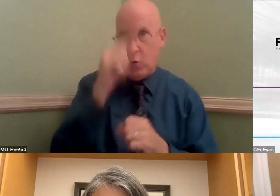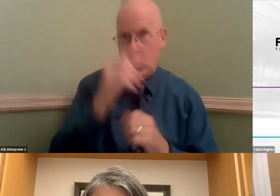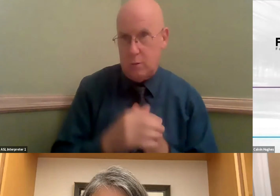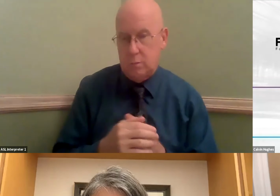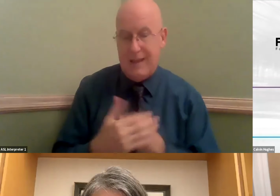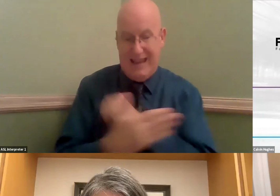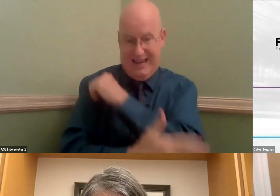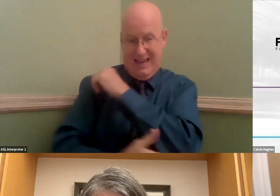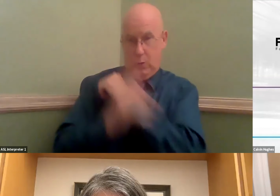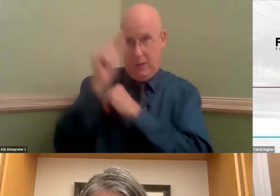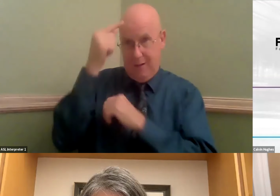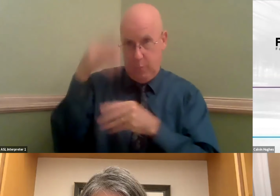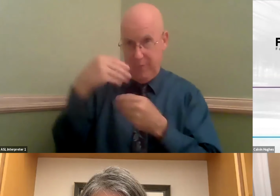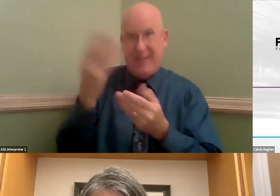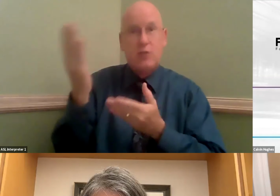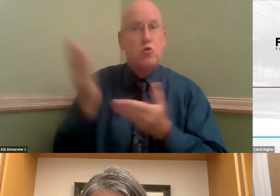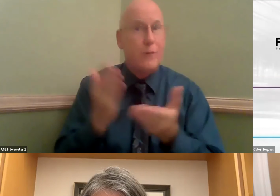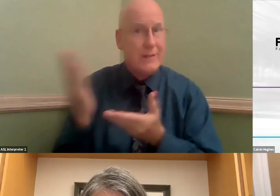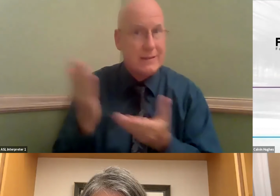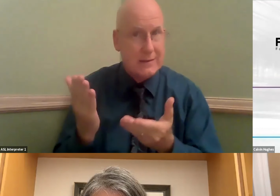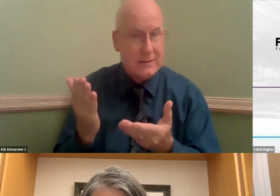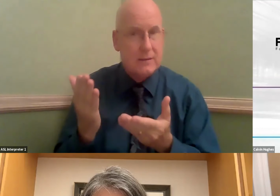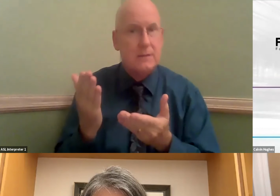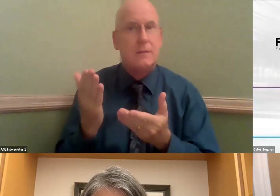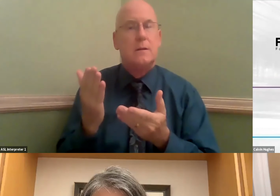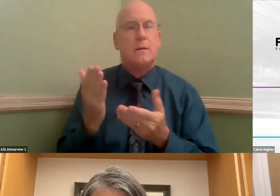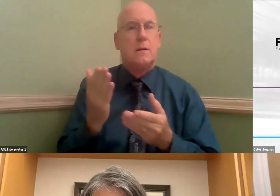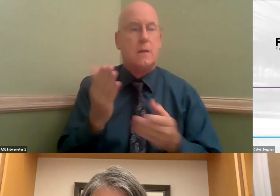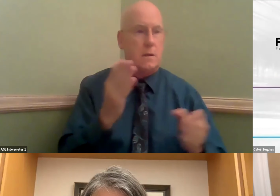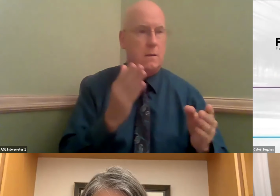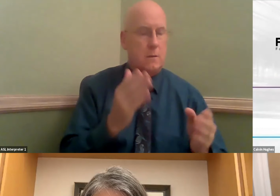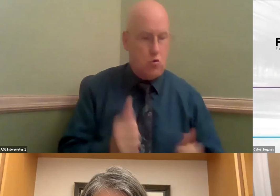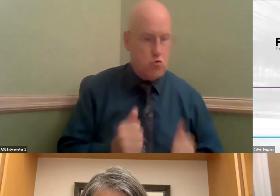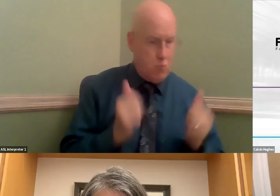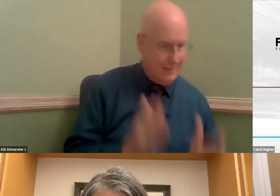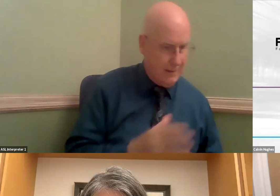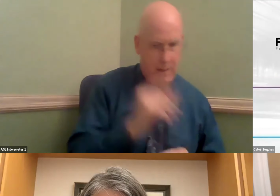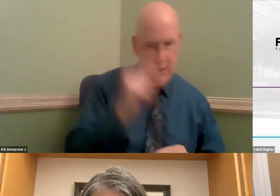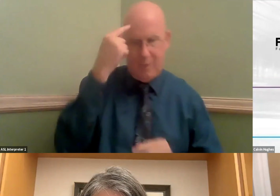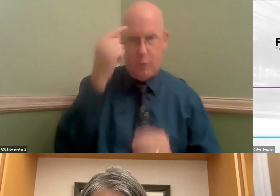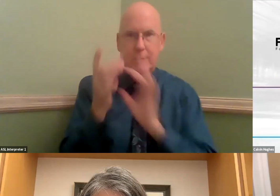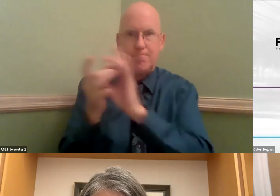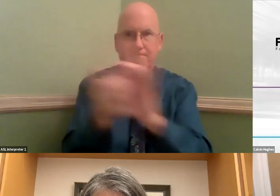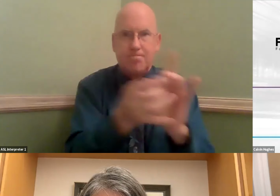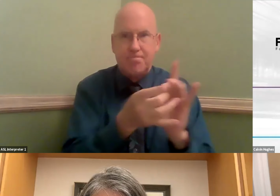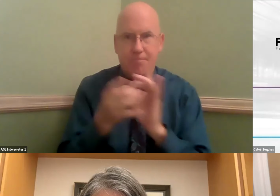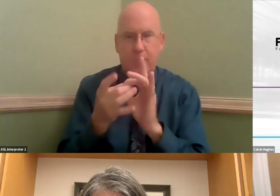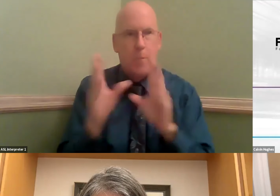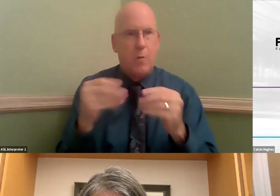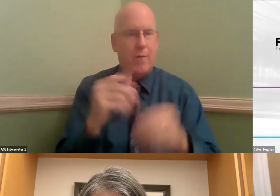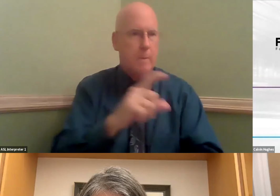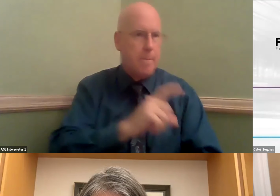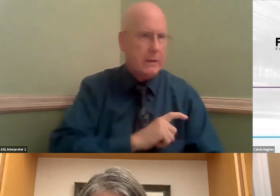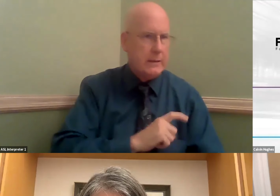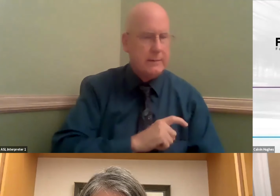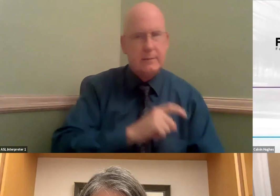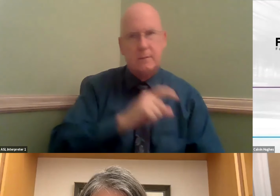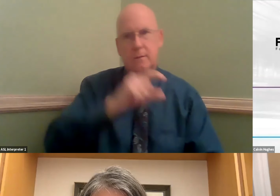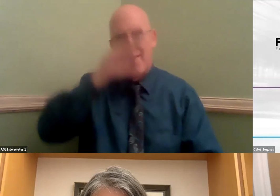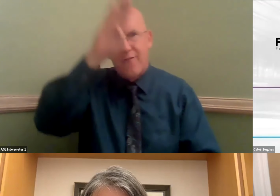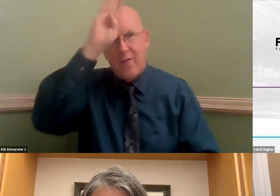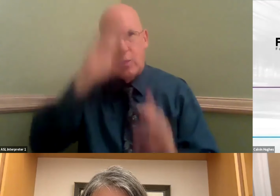county government provides services. It's an engagement between residents and its government to provide police, fire, basic